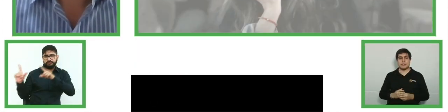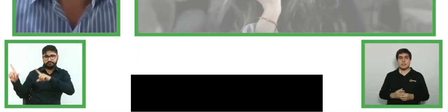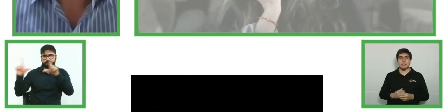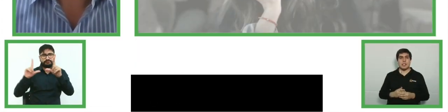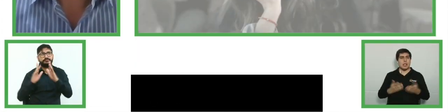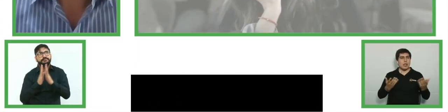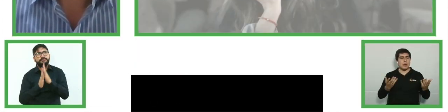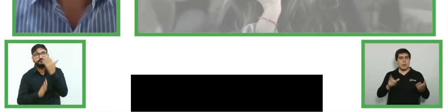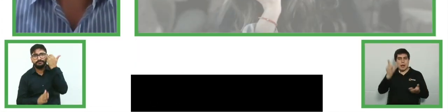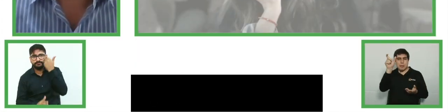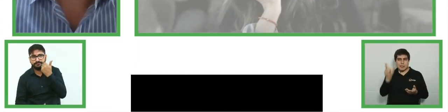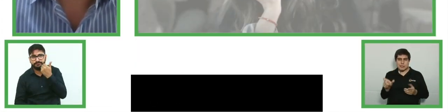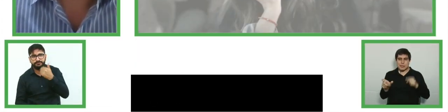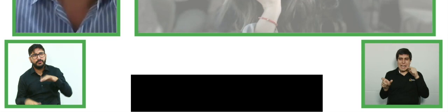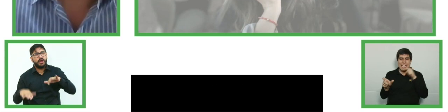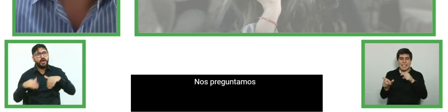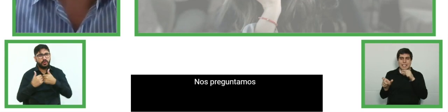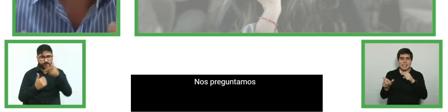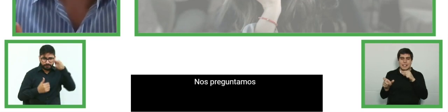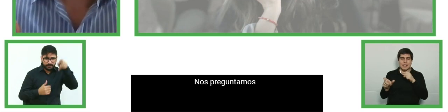hearing disabilities can